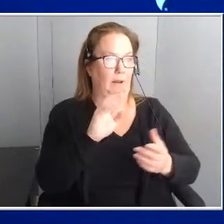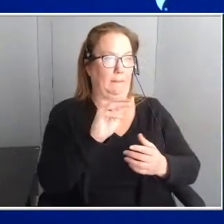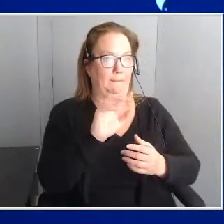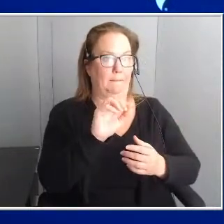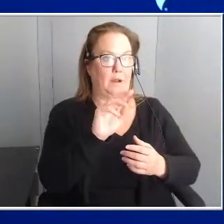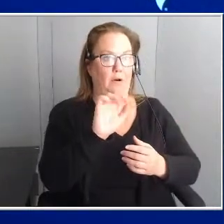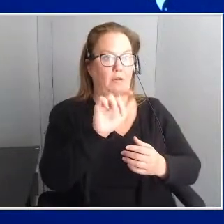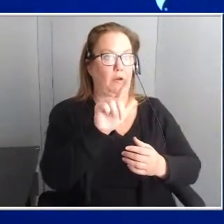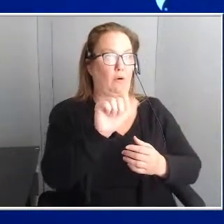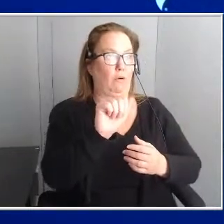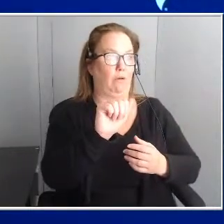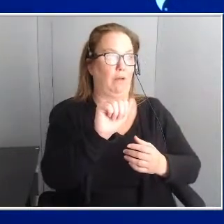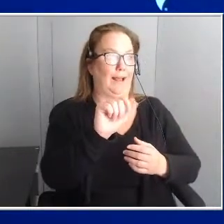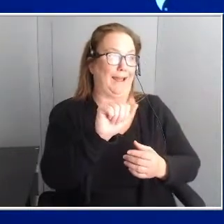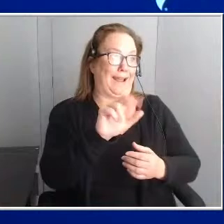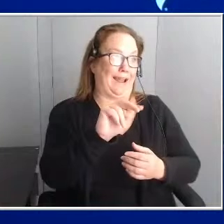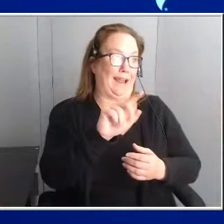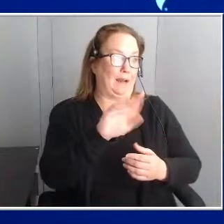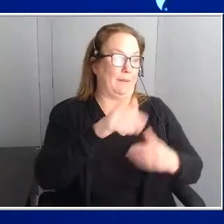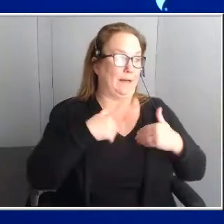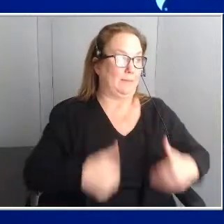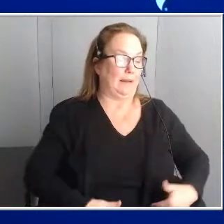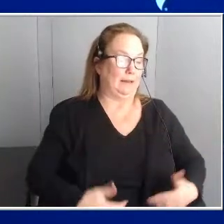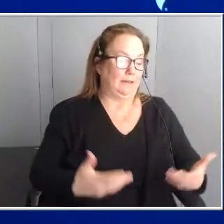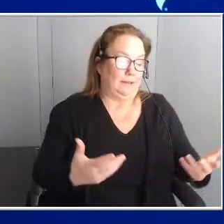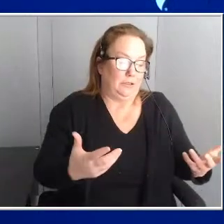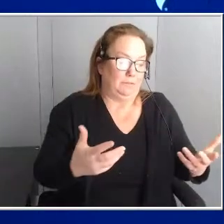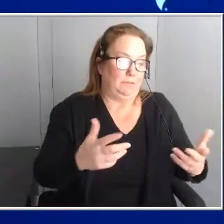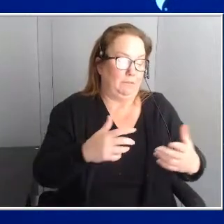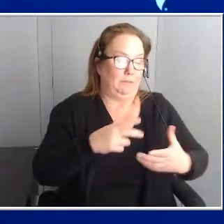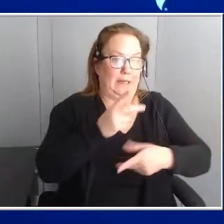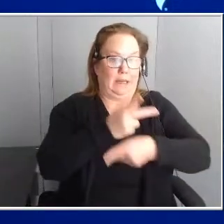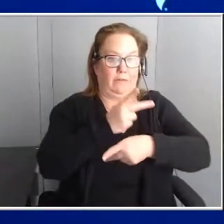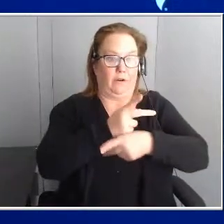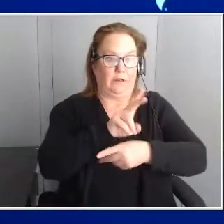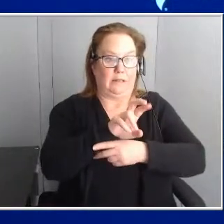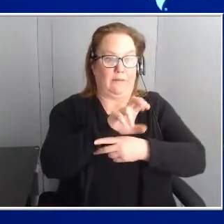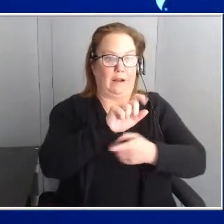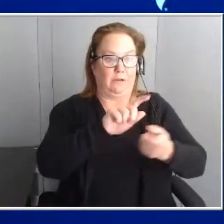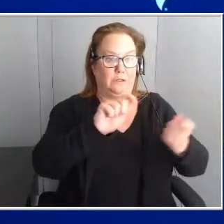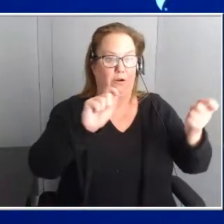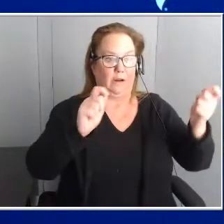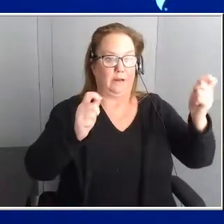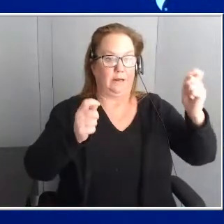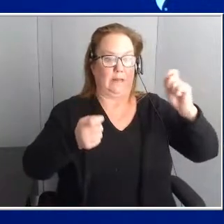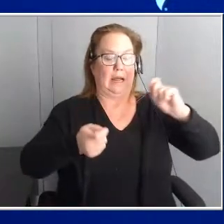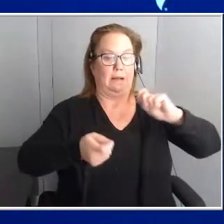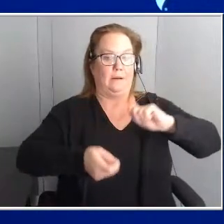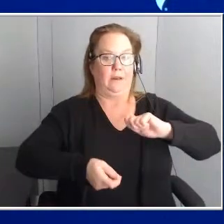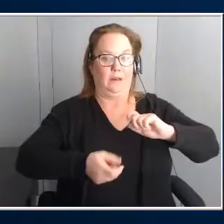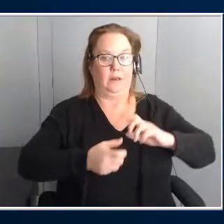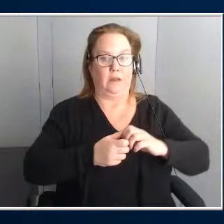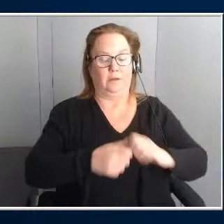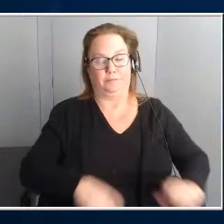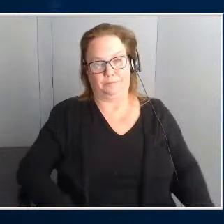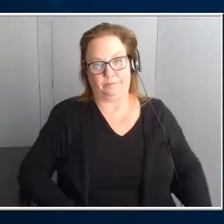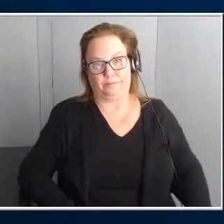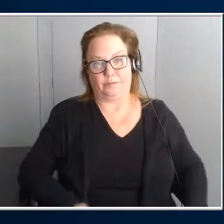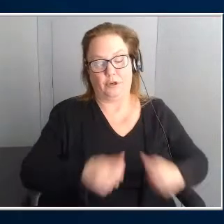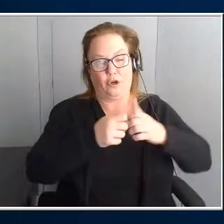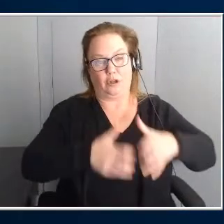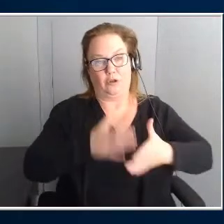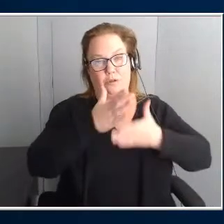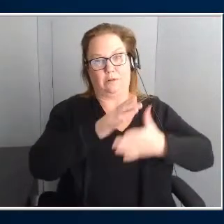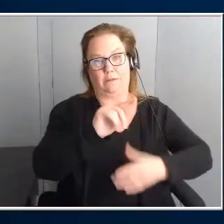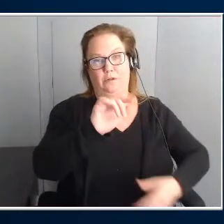good. I would just exercise a little caution because these viruses are adapting and we're going to lose some of those tools. That's all